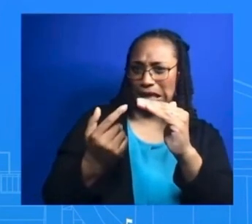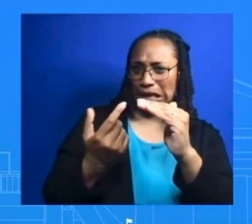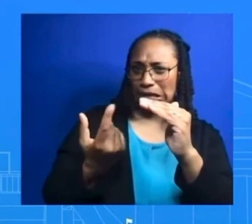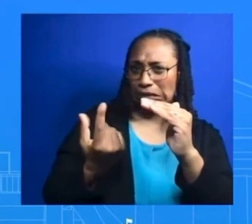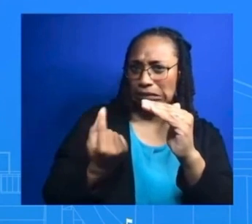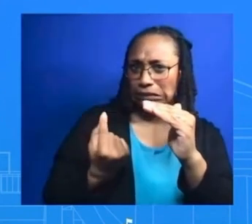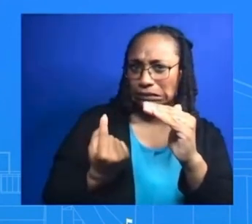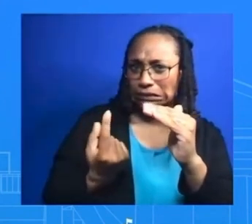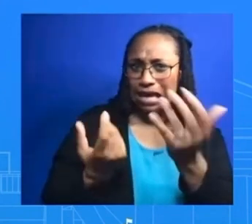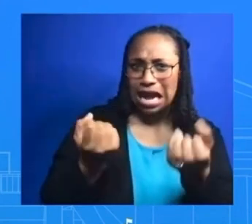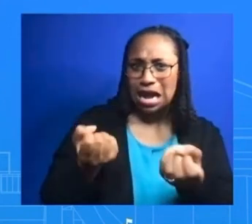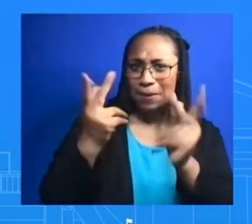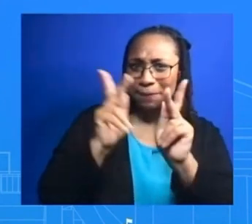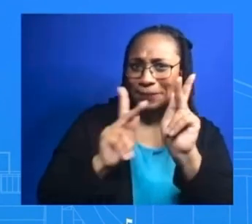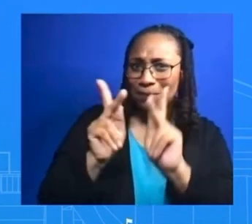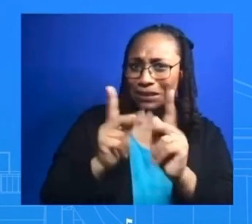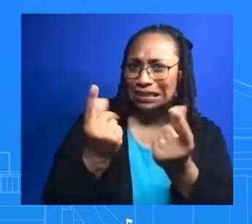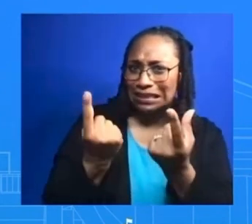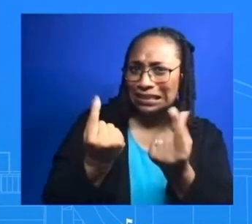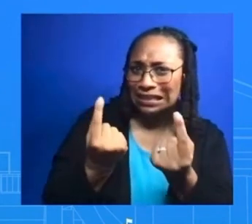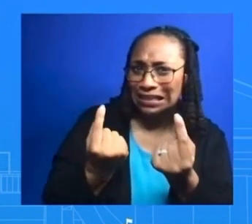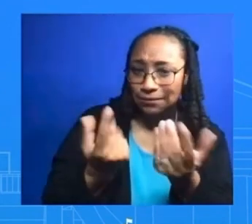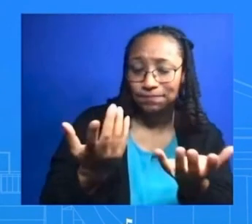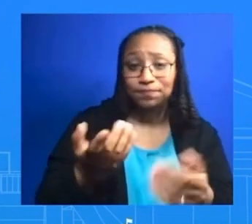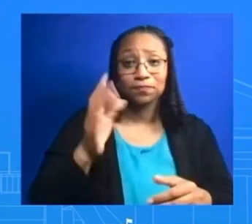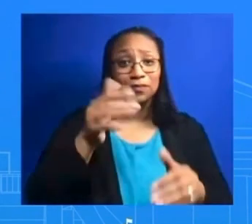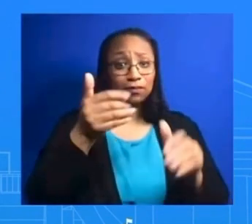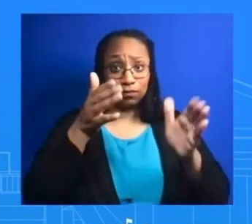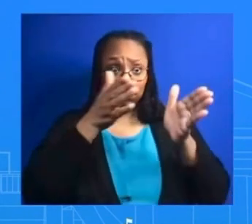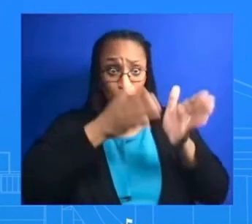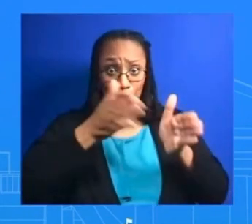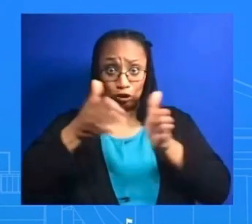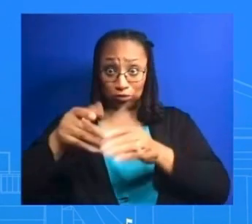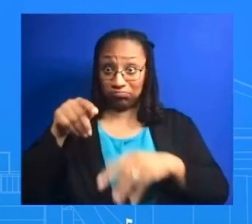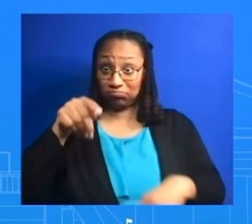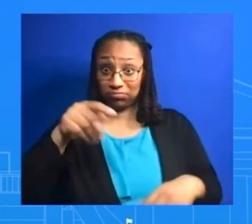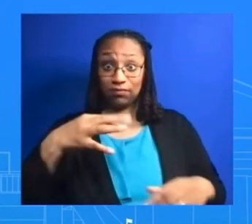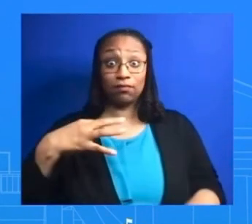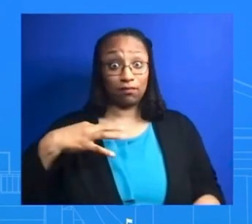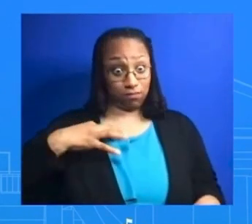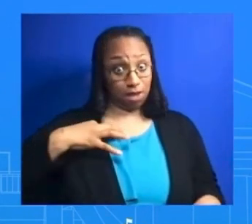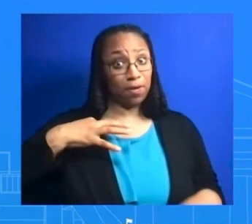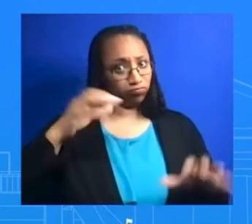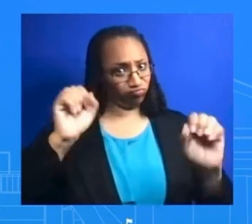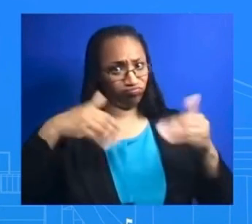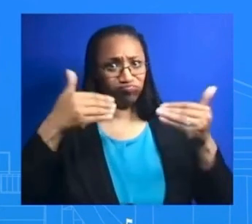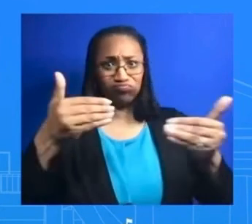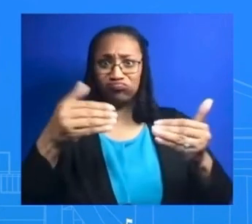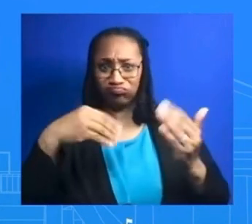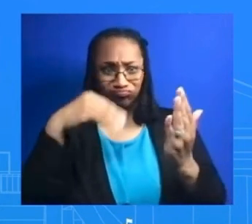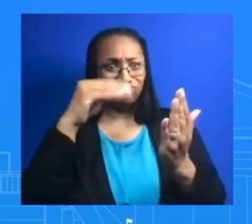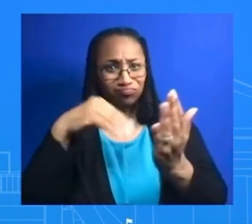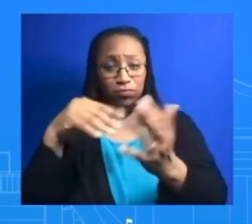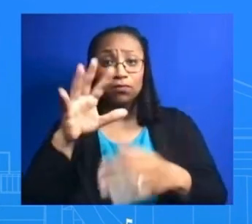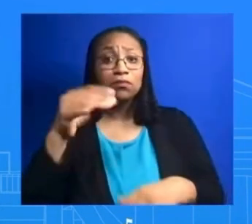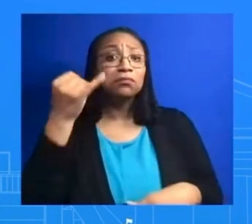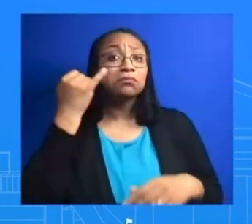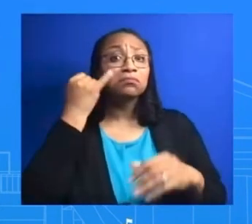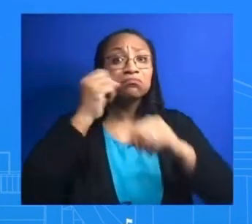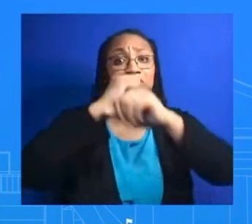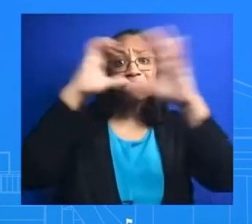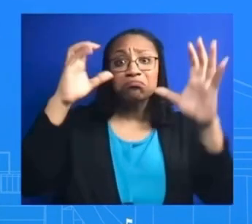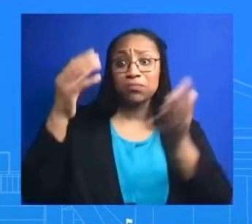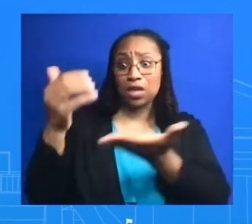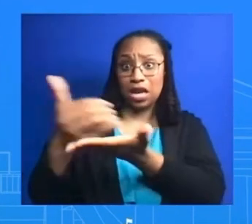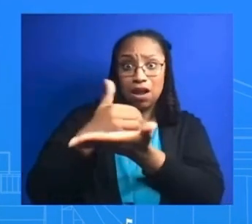that if you're an extremely high-income borrower, your income may be so high that the specific benefit where you cap your payment at a percentage